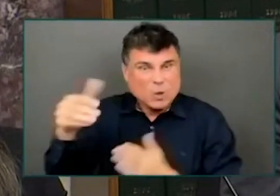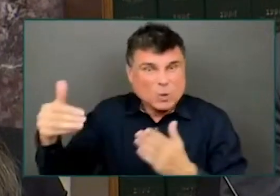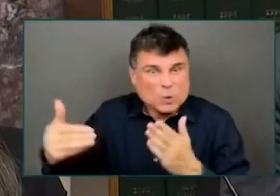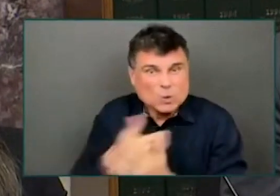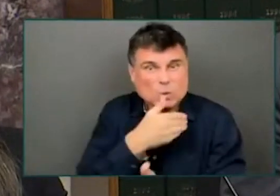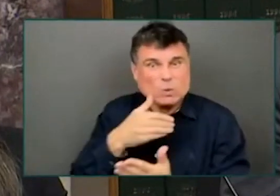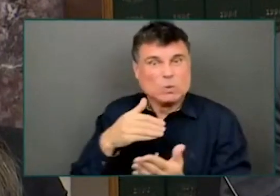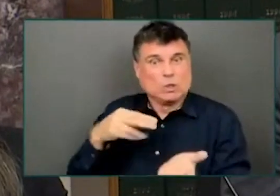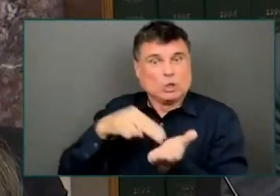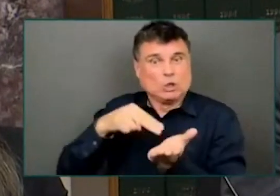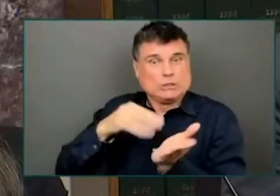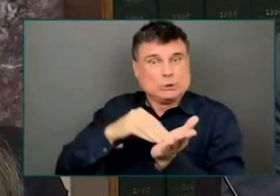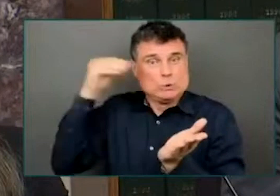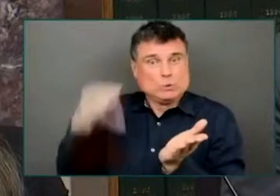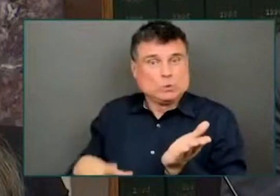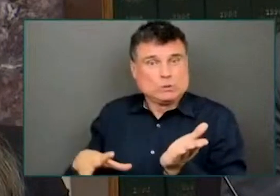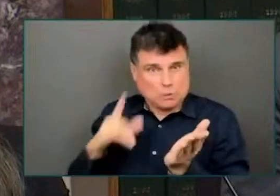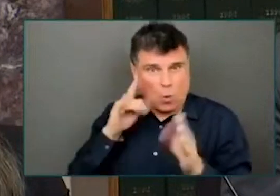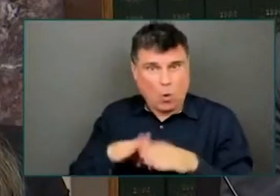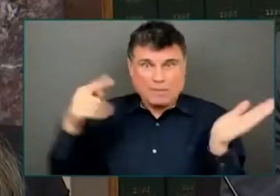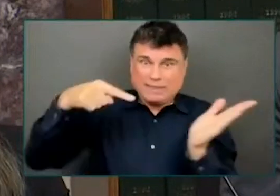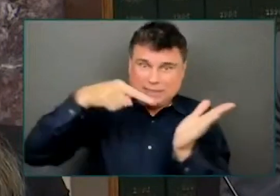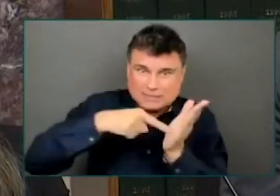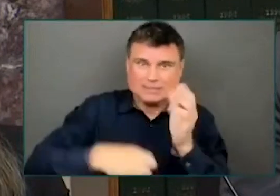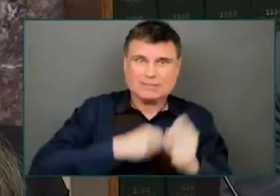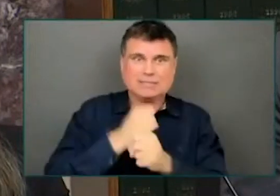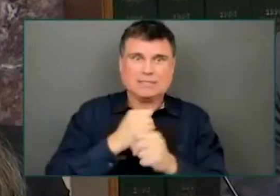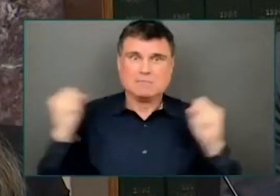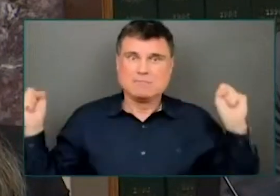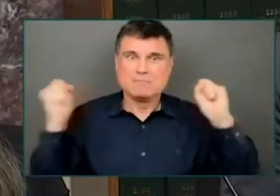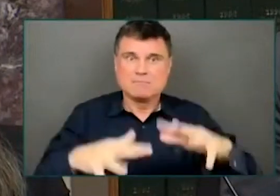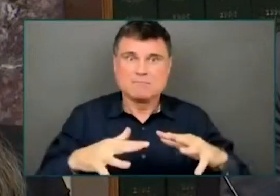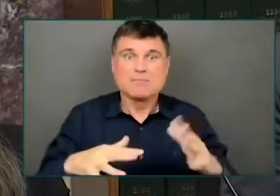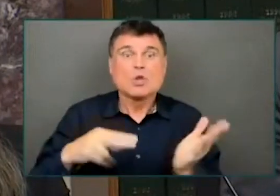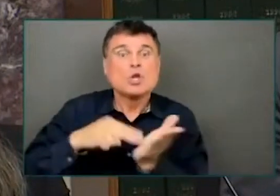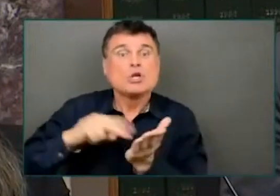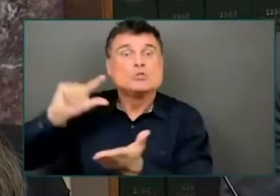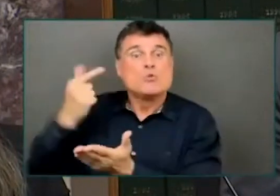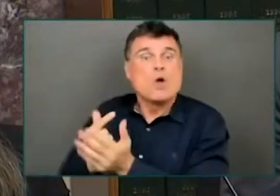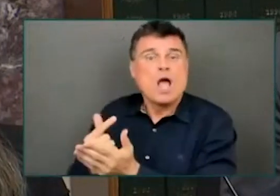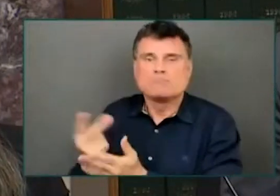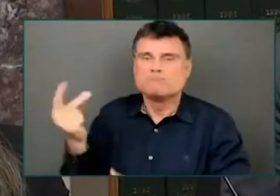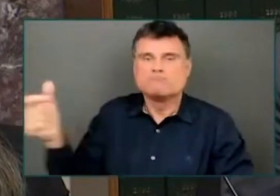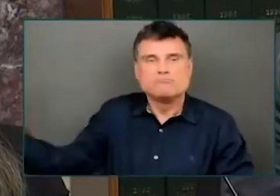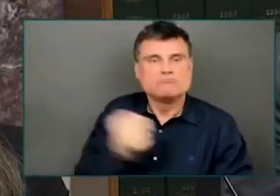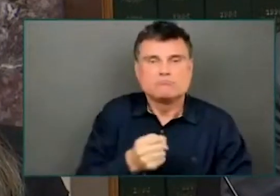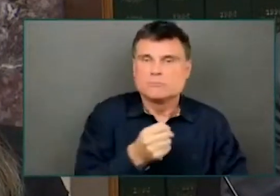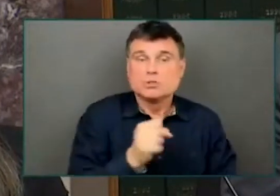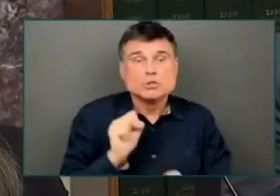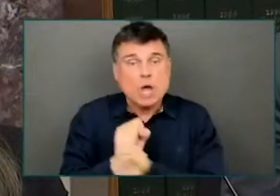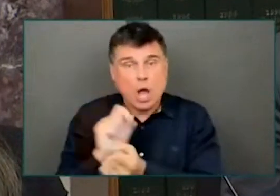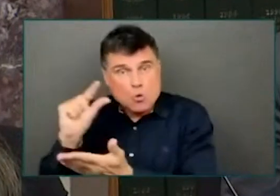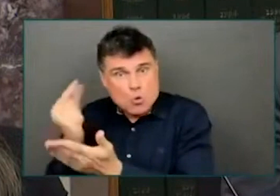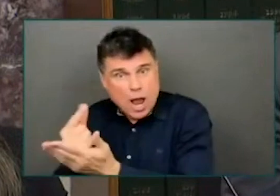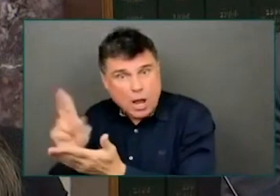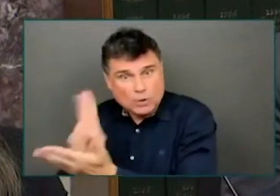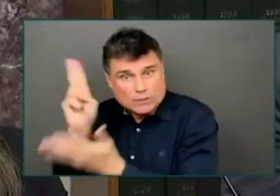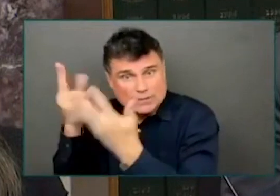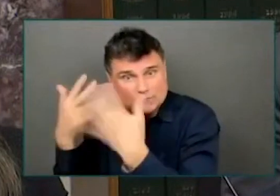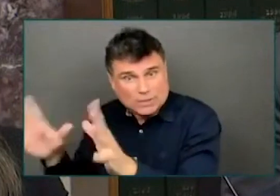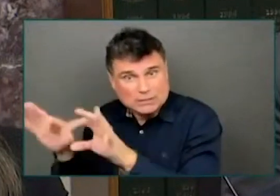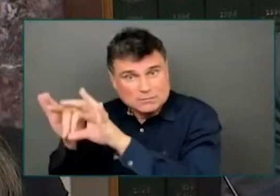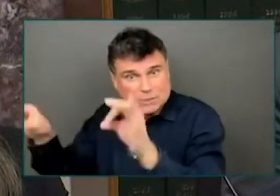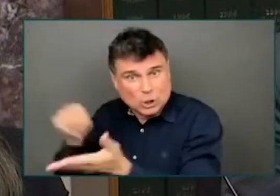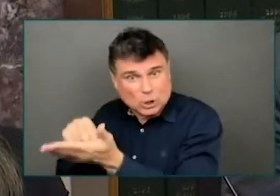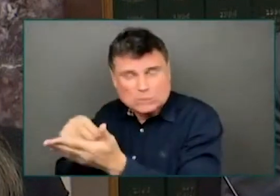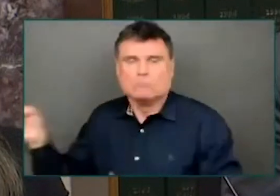These graduates are making an immediate difference. I think of Parm, a nursing student at Douglas College that I recently met just a couple of weeks